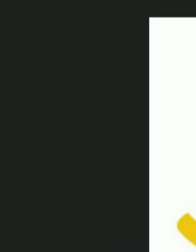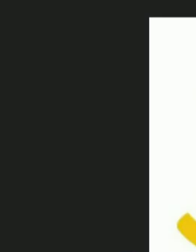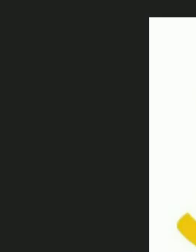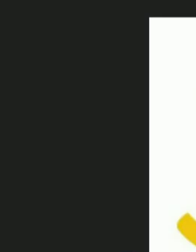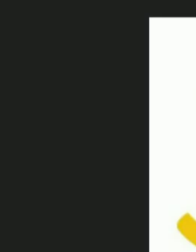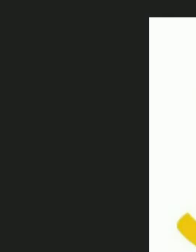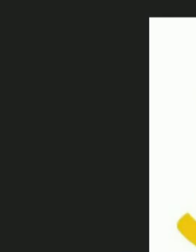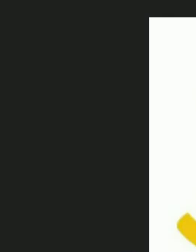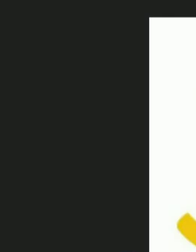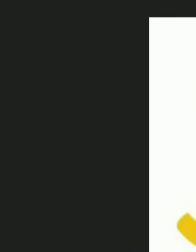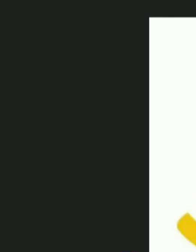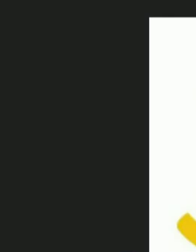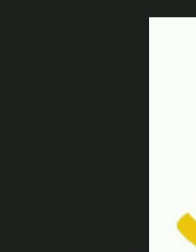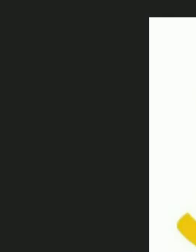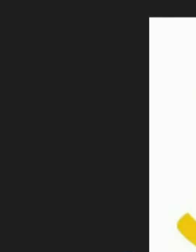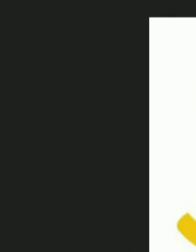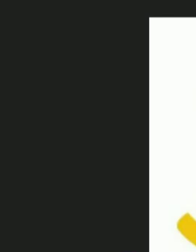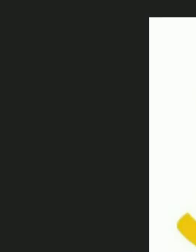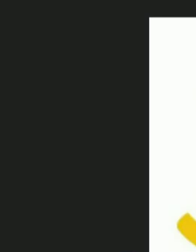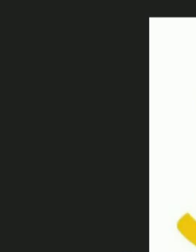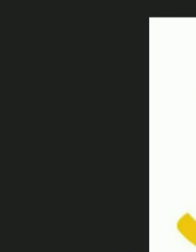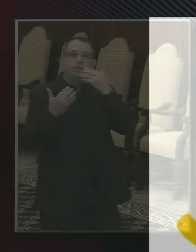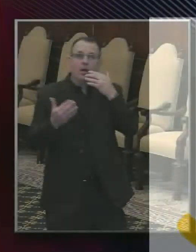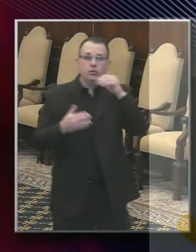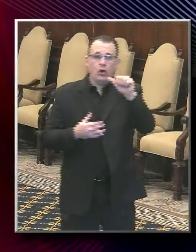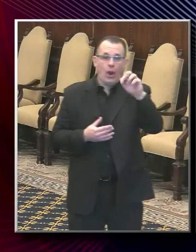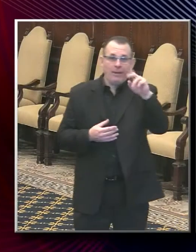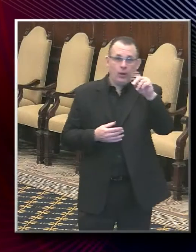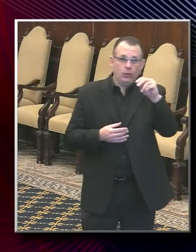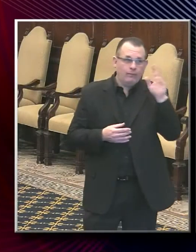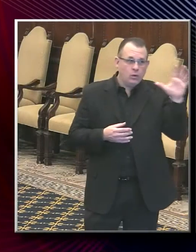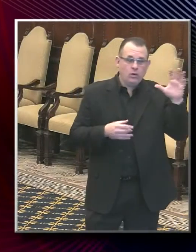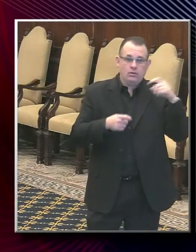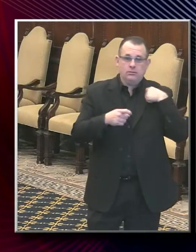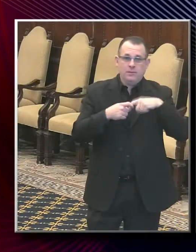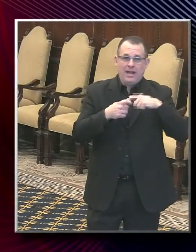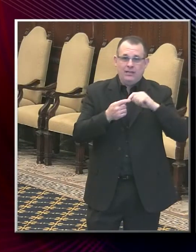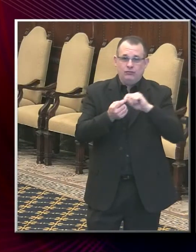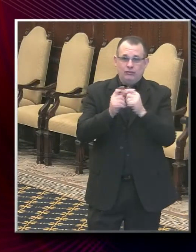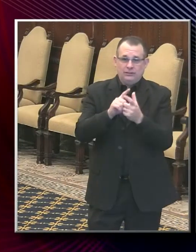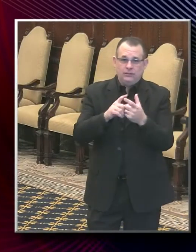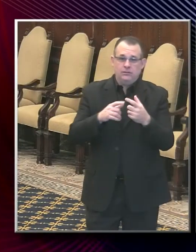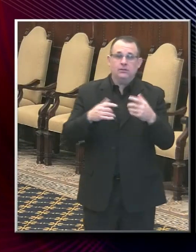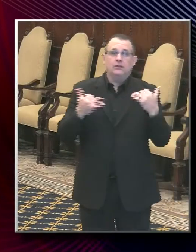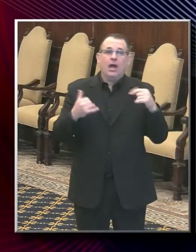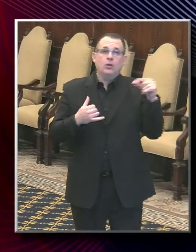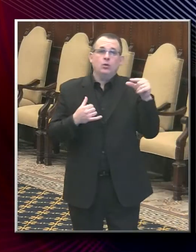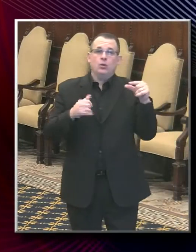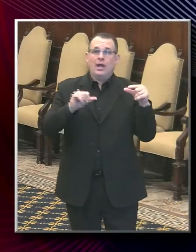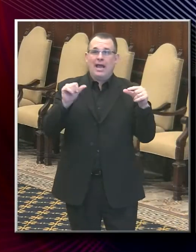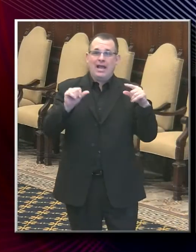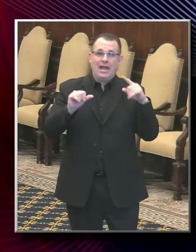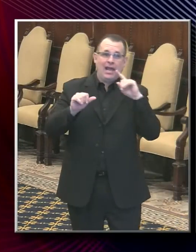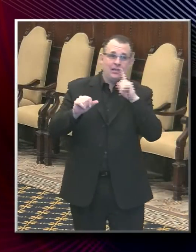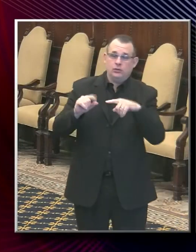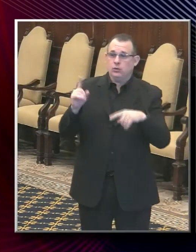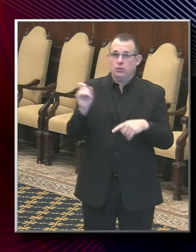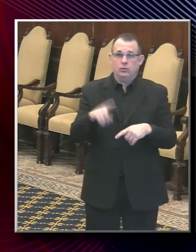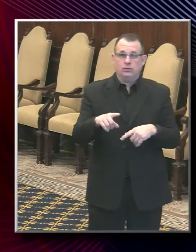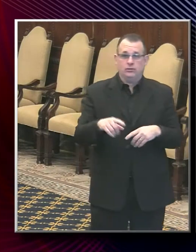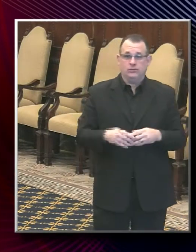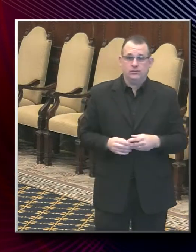Thank you, Armando. We will now move to our Q&A portion for members of the press. I'd like to ask that